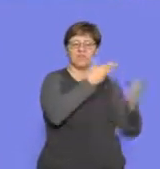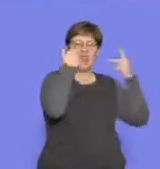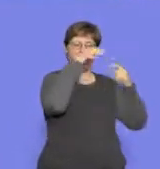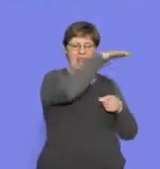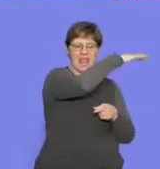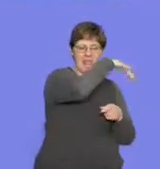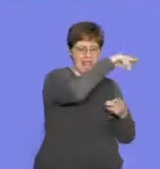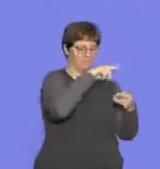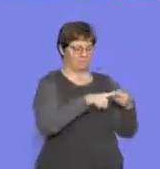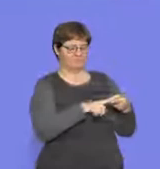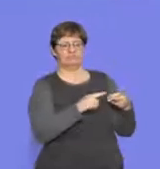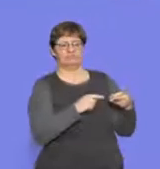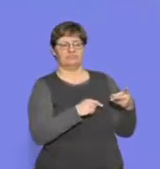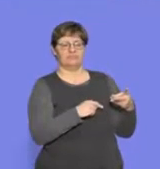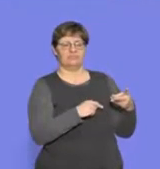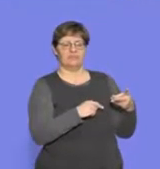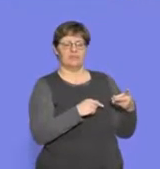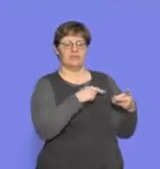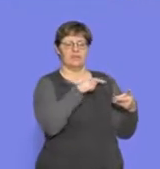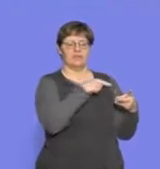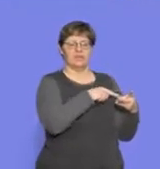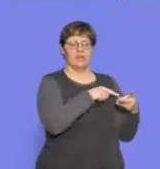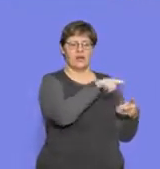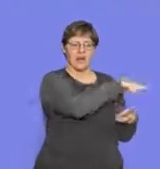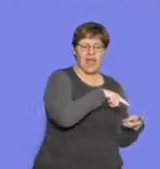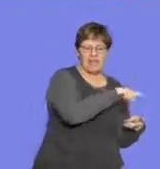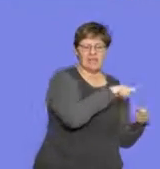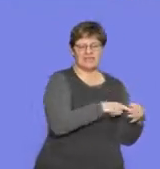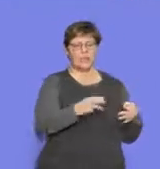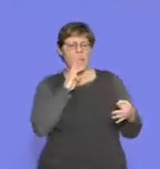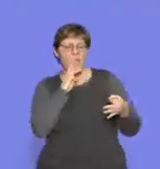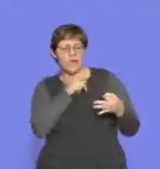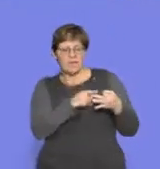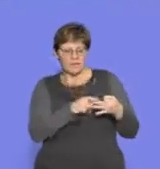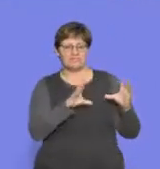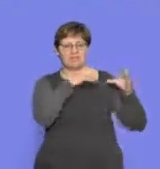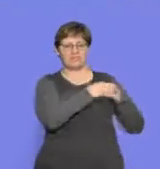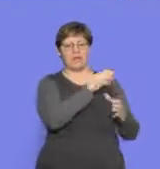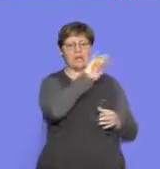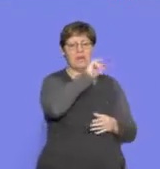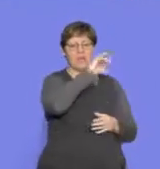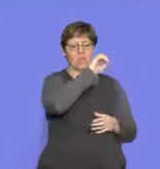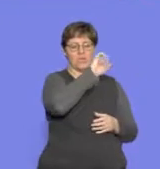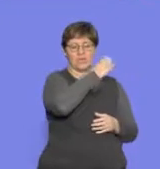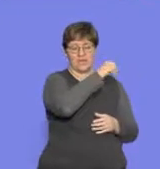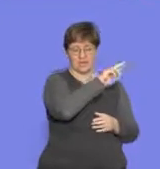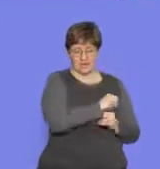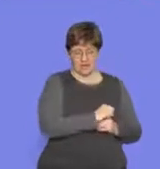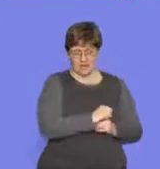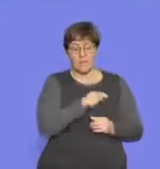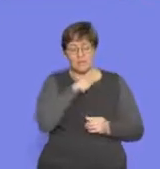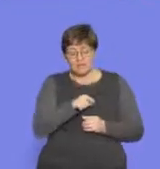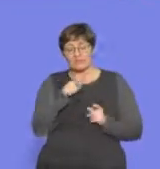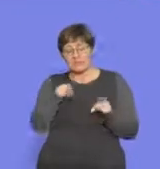and the atmosphere as components of the biosphere. We've also spent some time looking at what biomes were and the different biomes in South